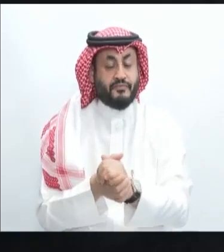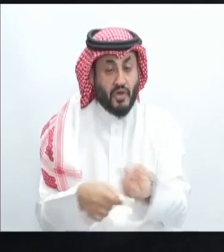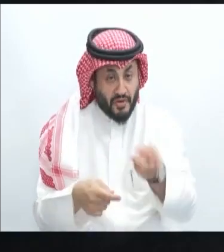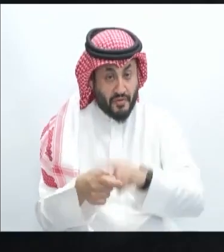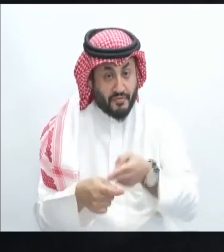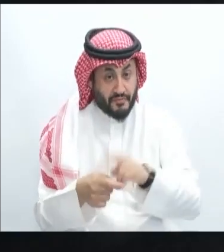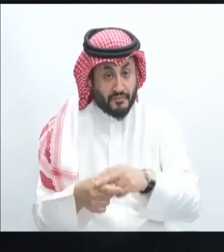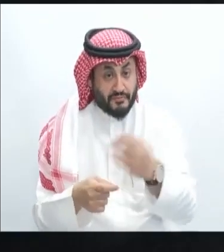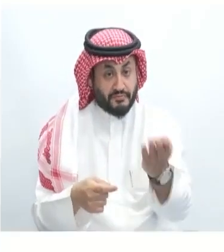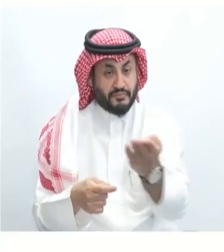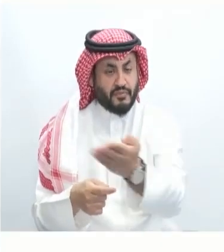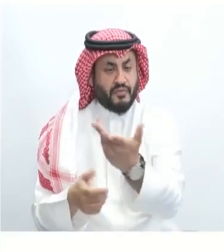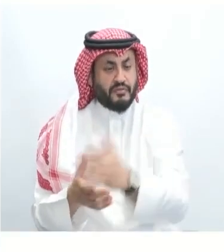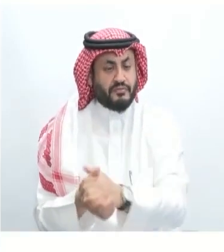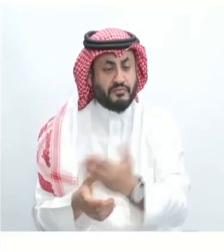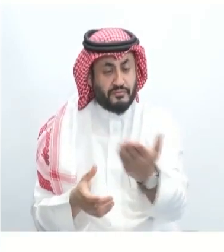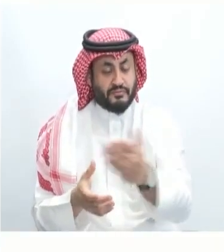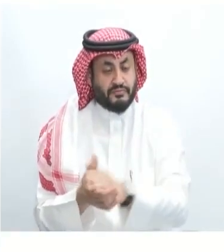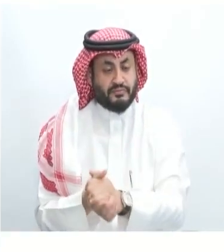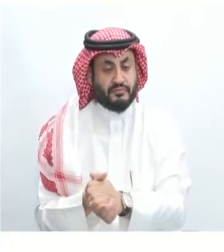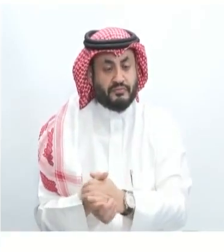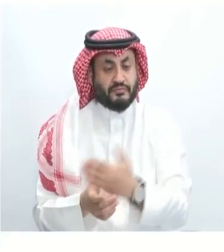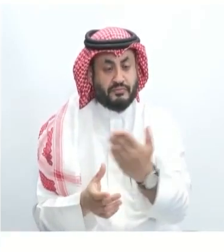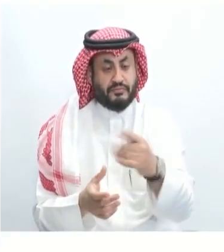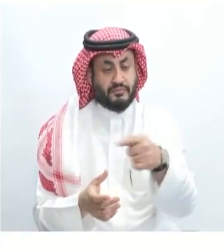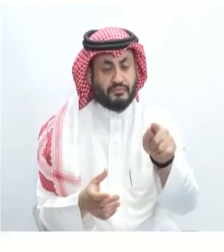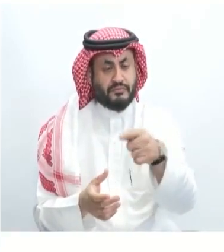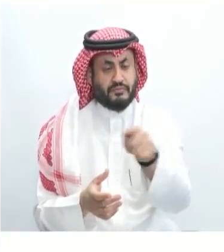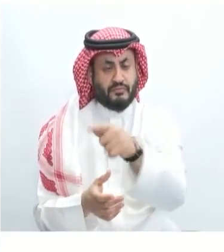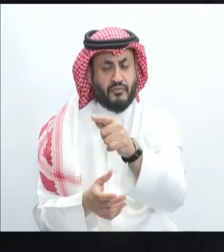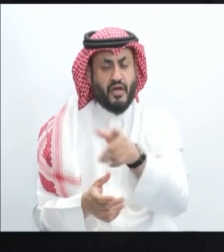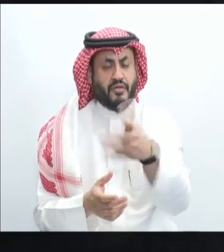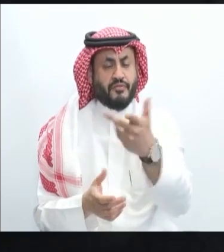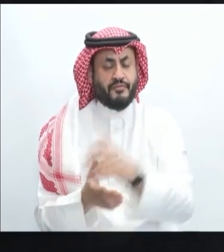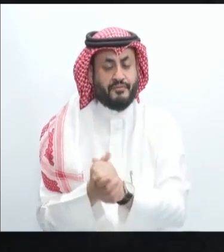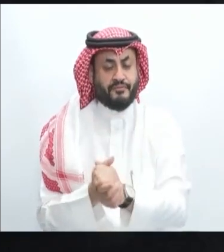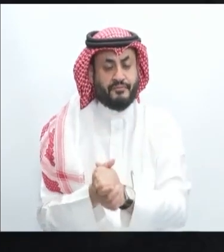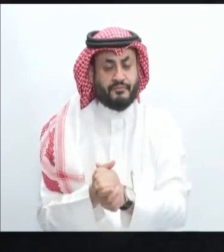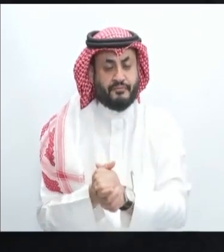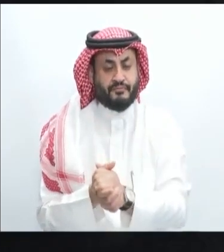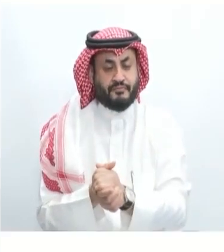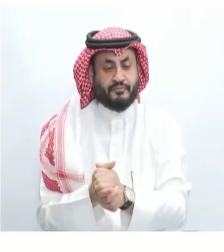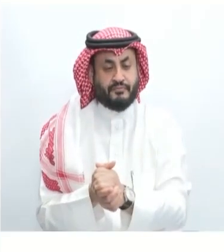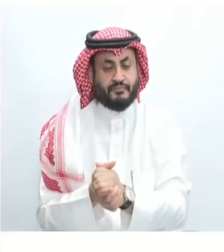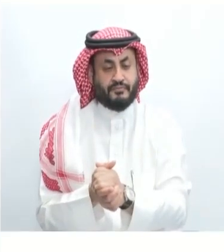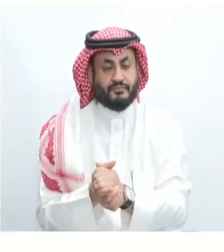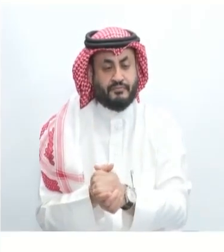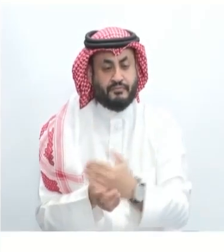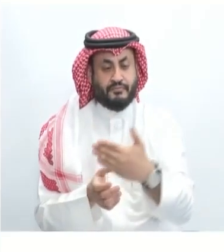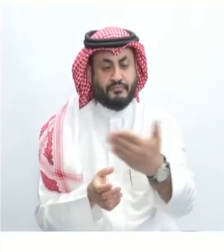always get up early? If you do, then you need to put a check mark or tick mark